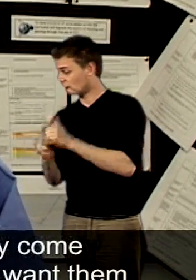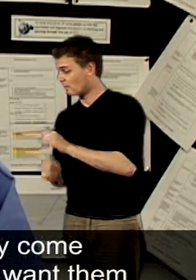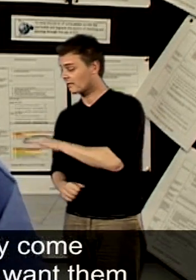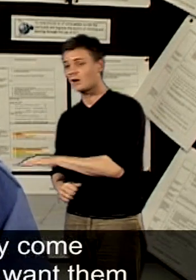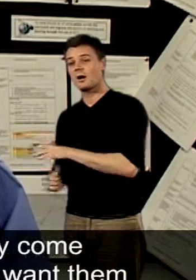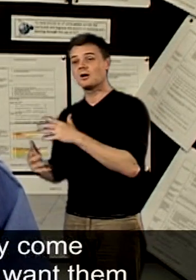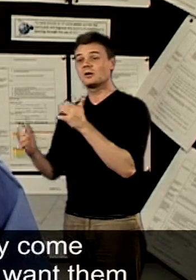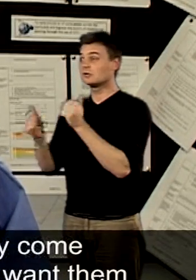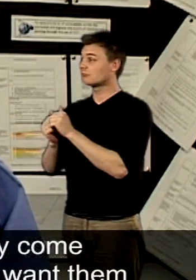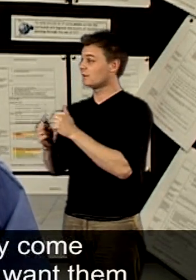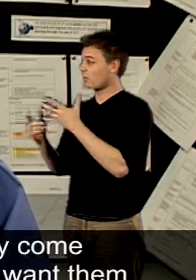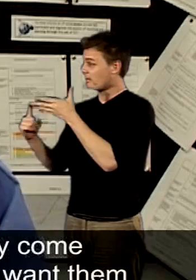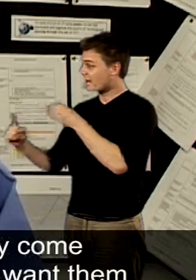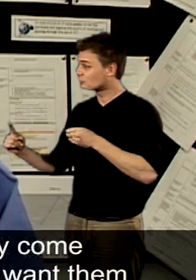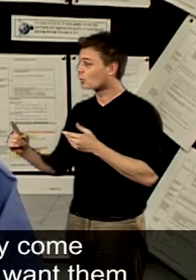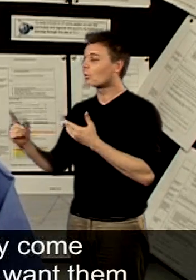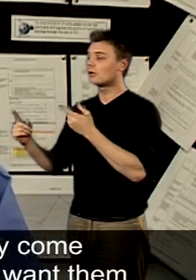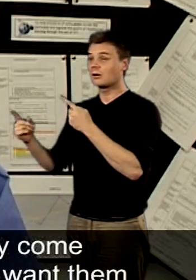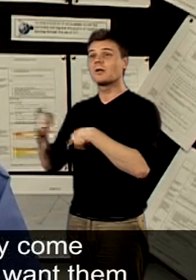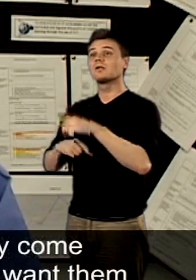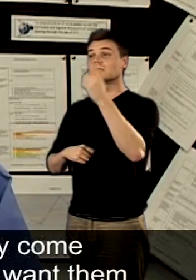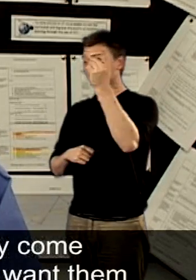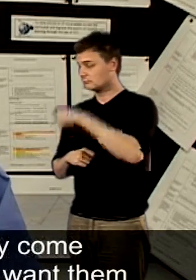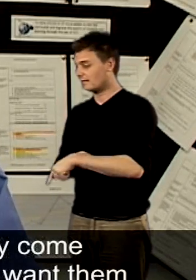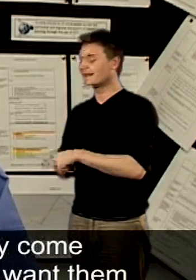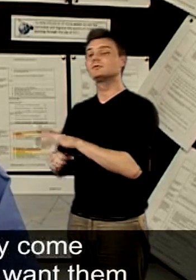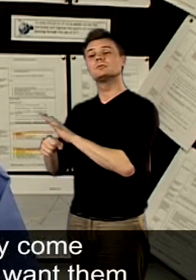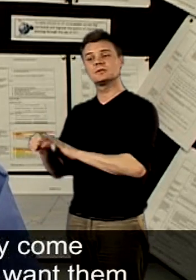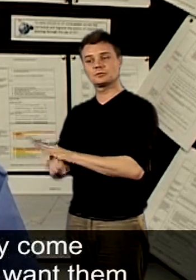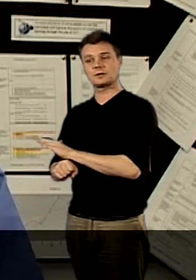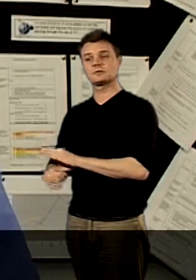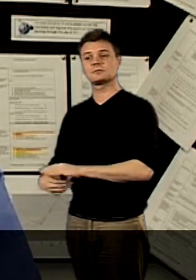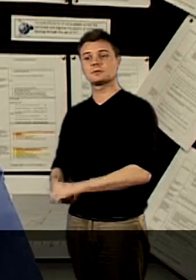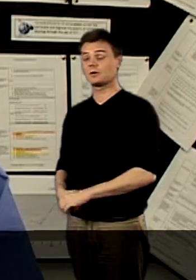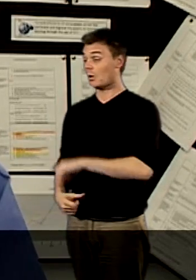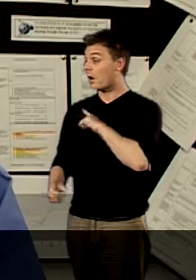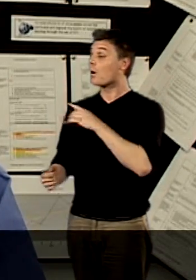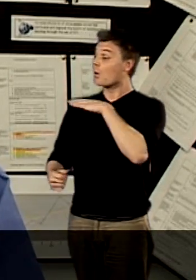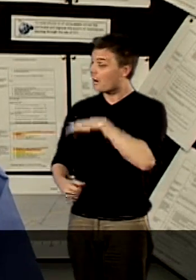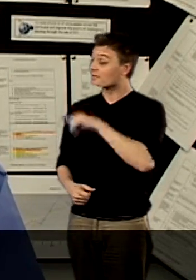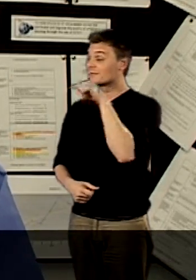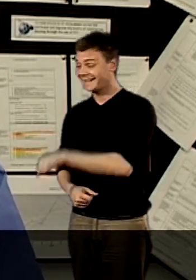it's agreed with the mentor, and they come back into the situation, because we want them to be here